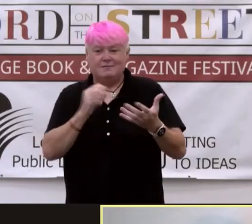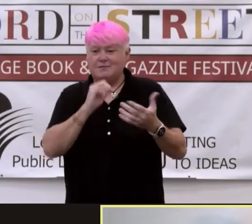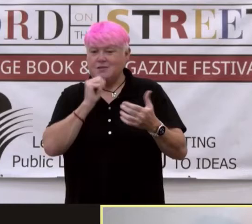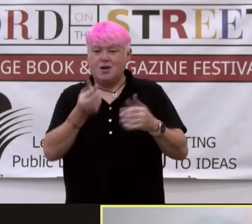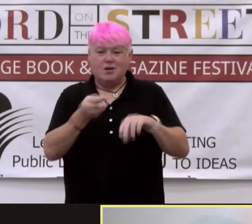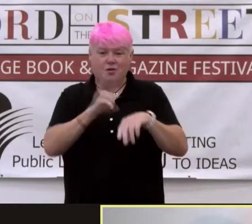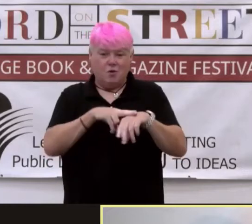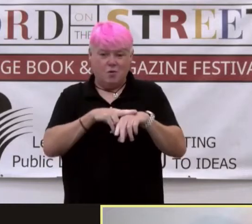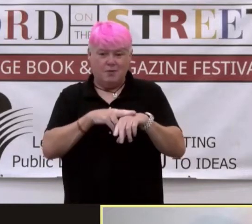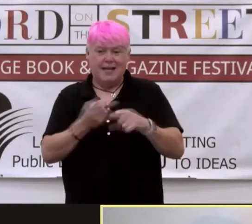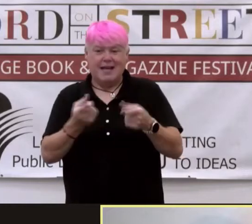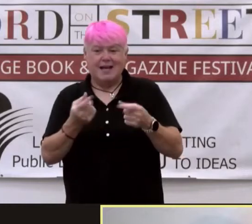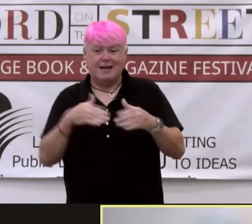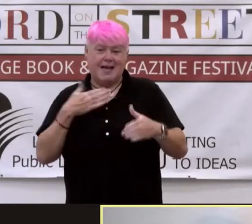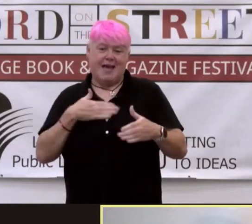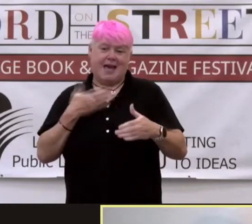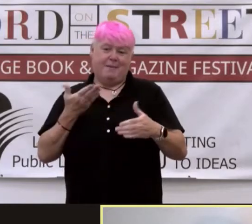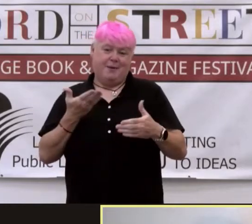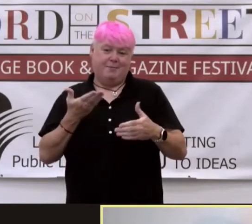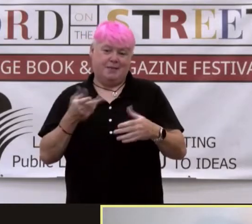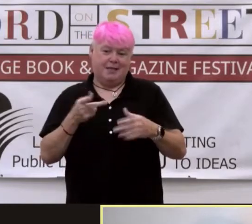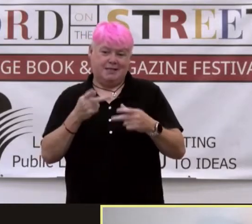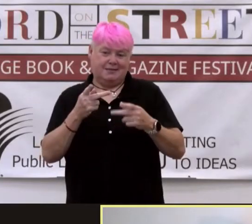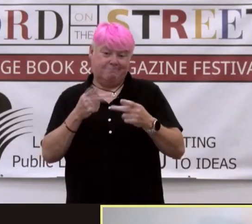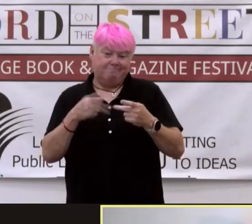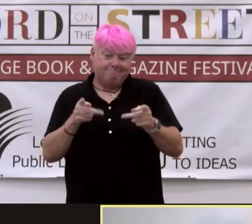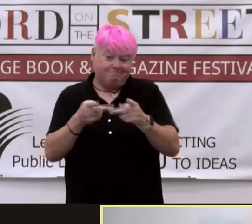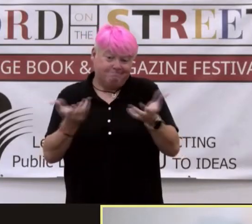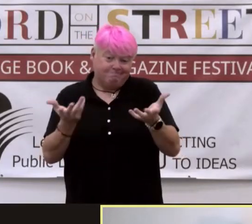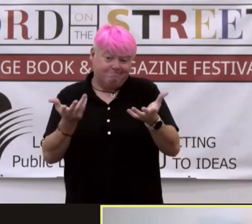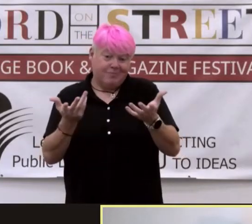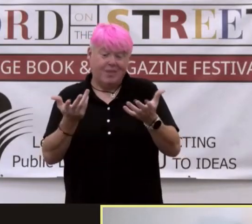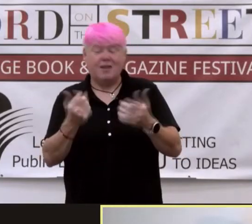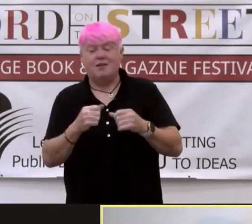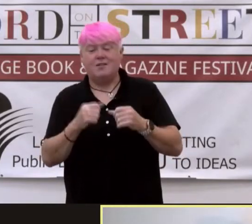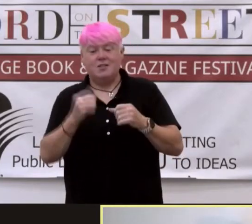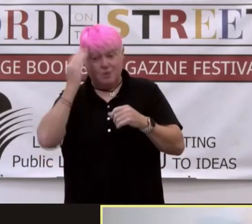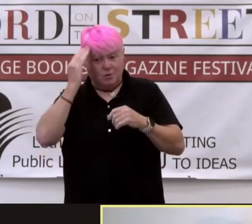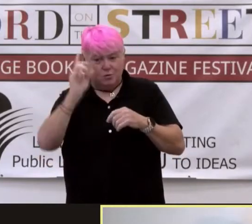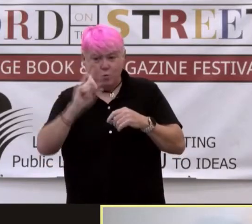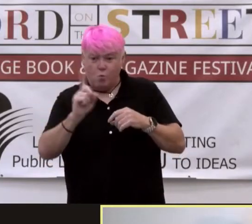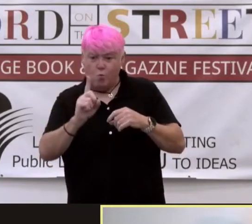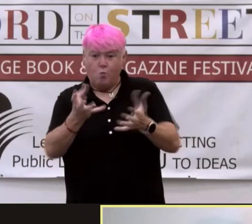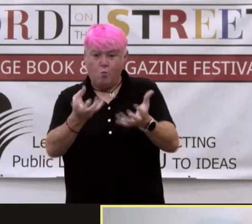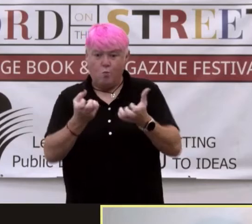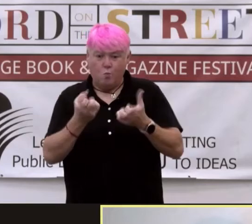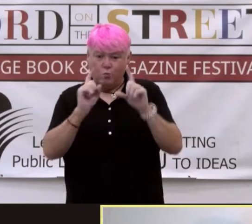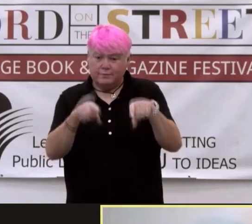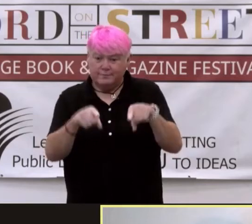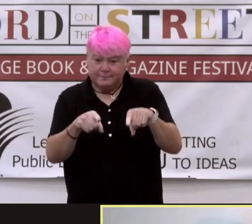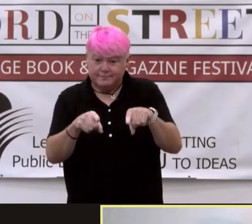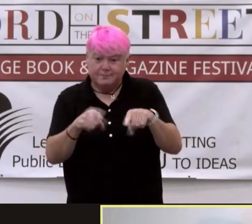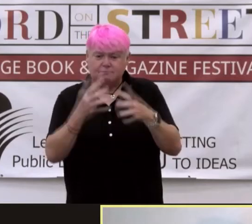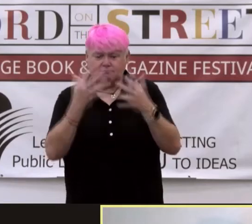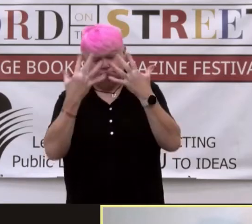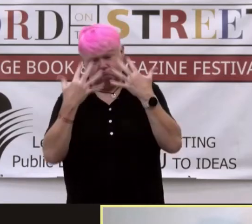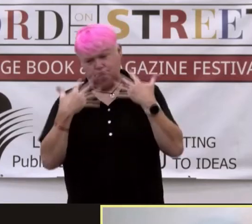least guaranteed a vibe when I start of where I want it to go. And it's always sadness.